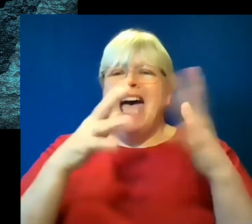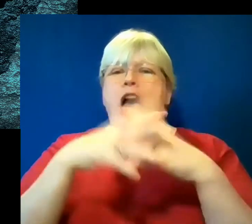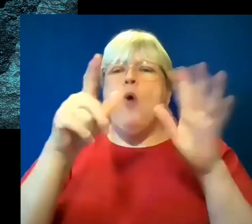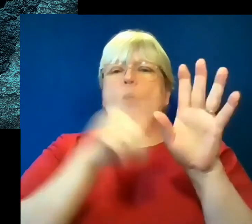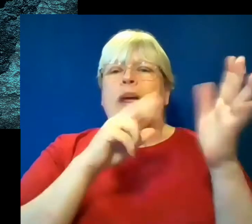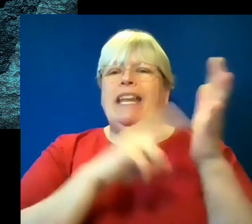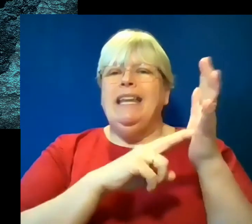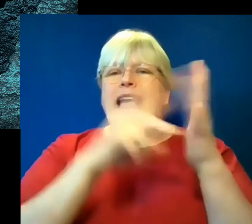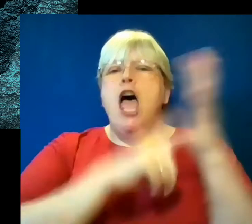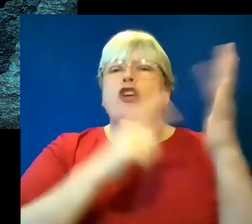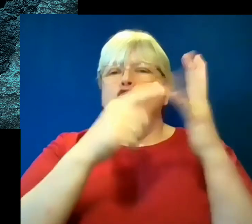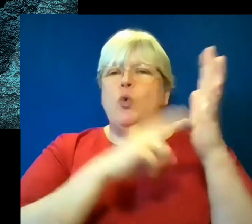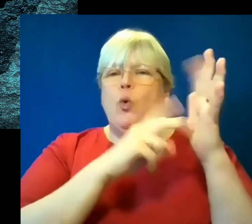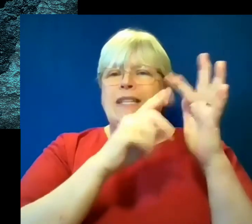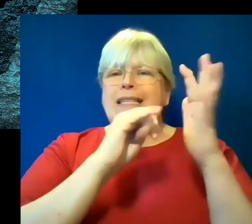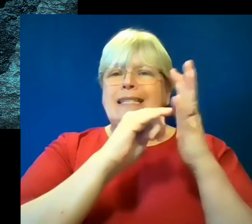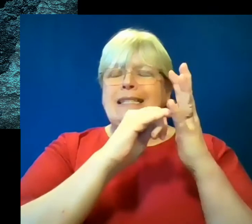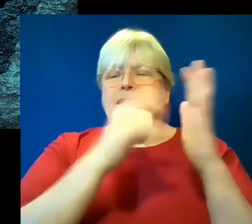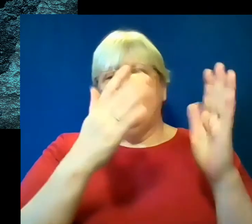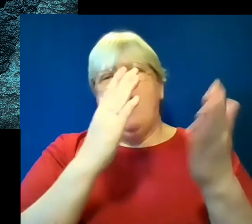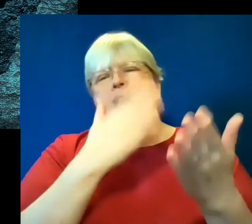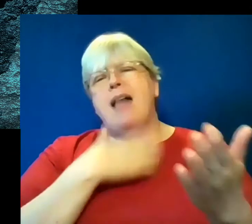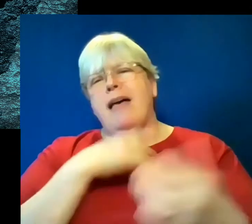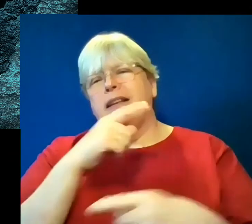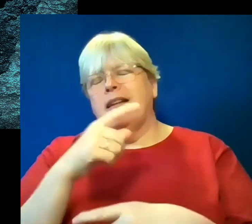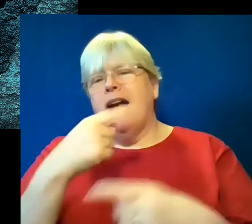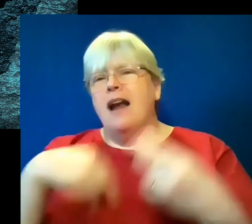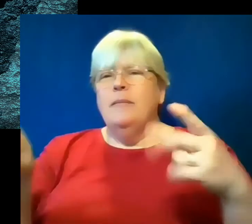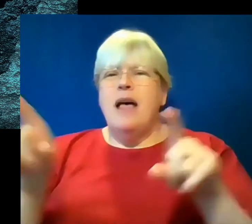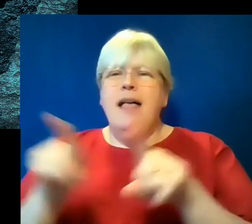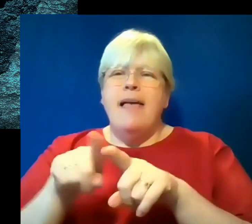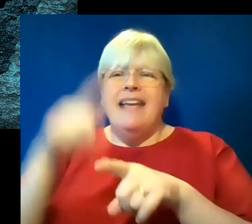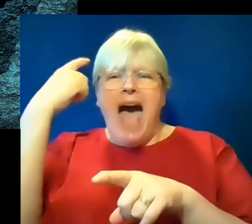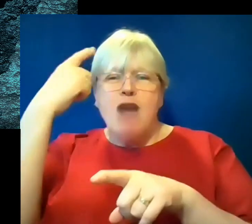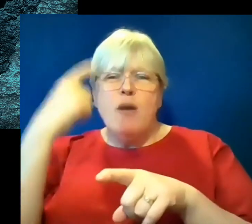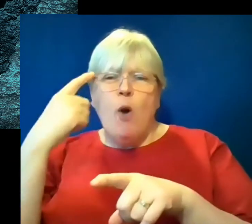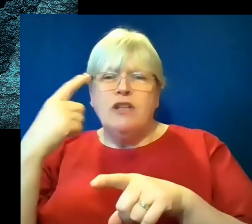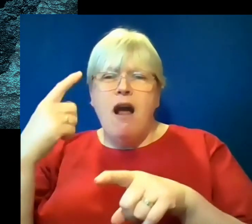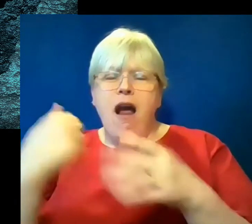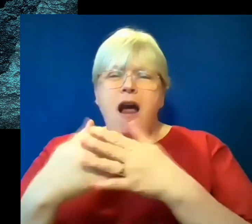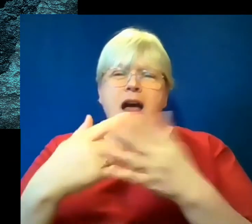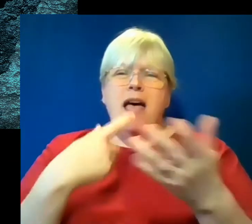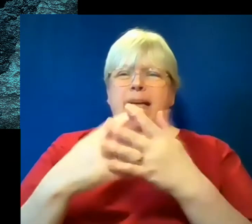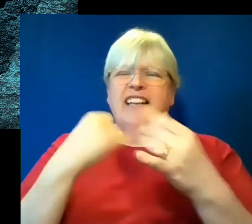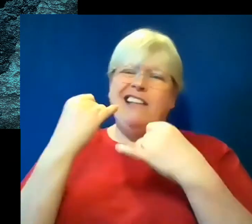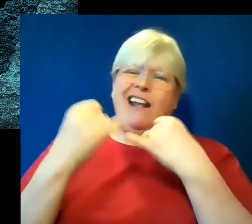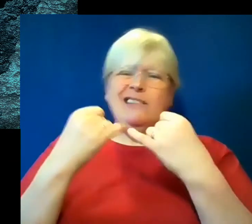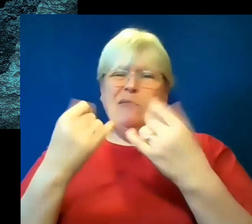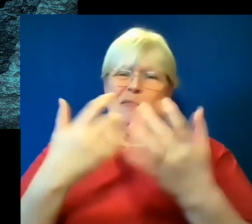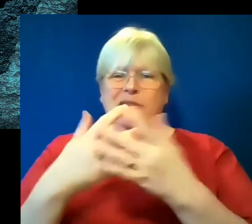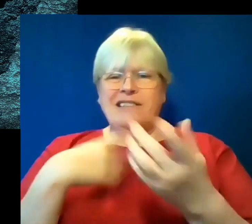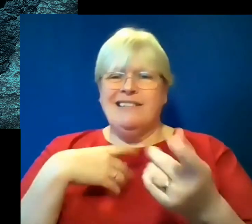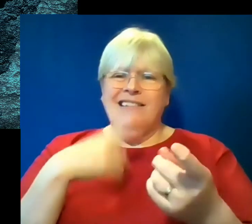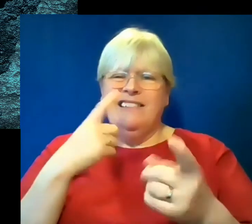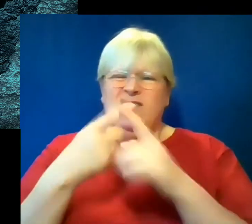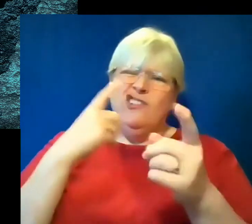just adore. I think if you liked Harry Potter, but you also like sarcasm and irony and really sharp jokes, Diana